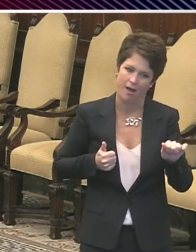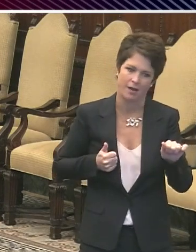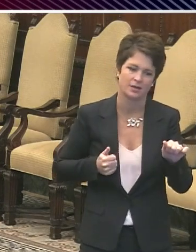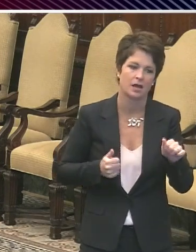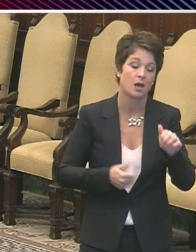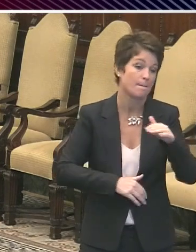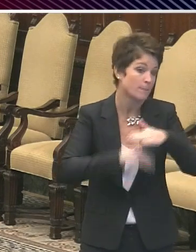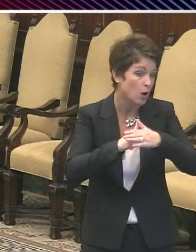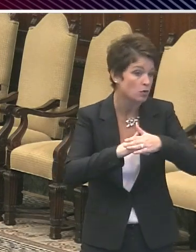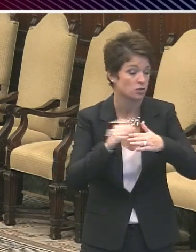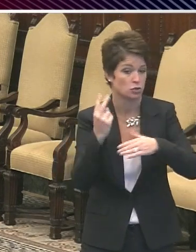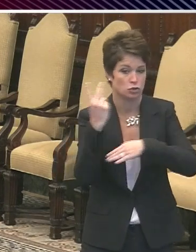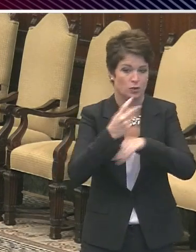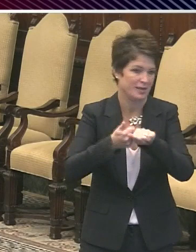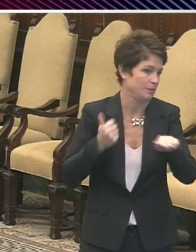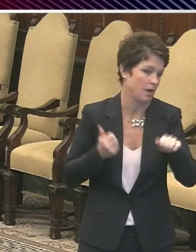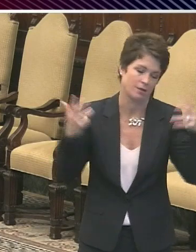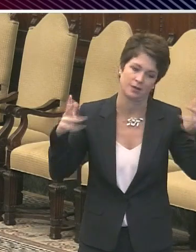days behind.